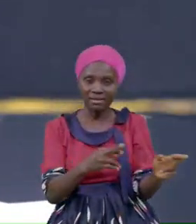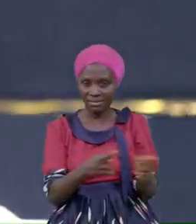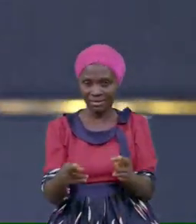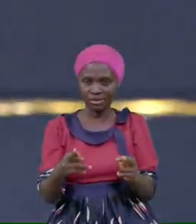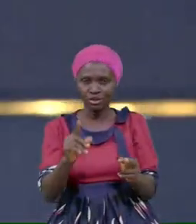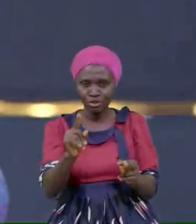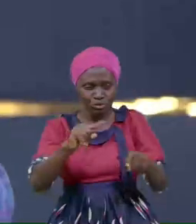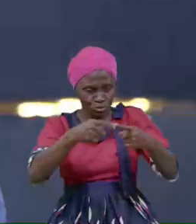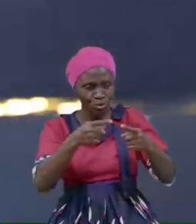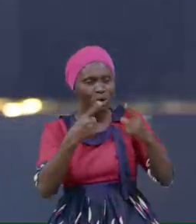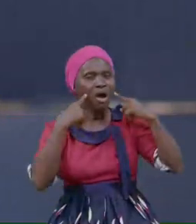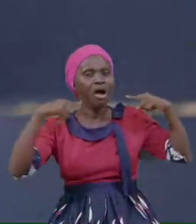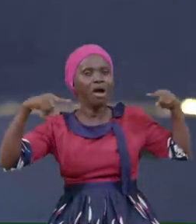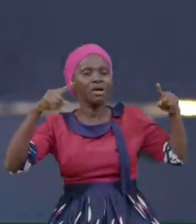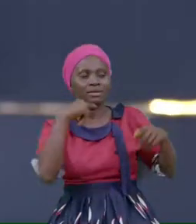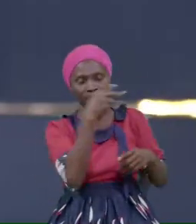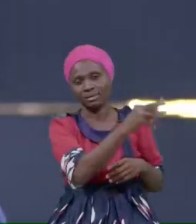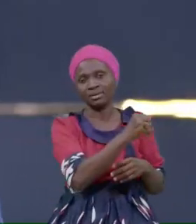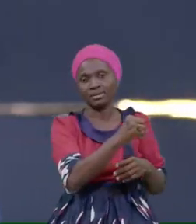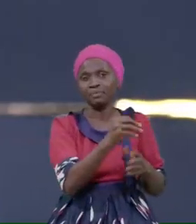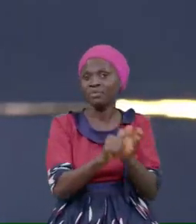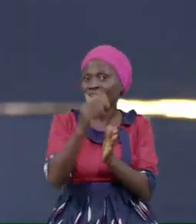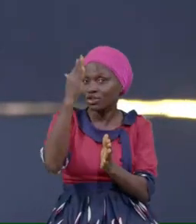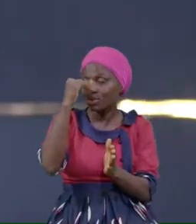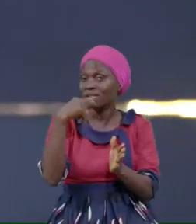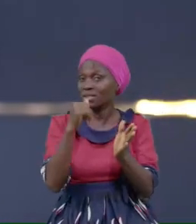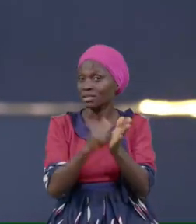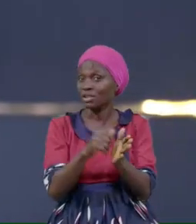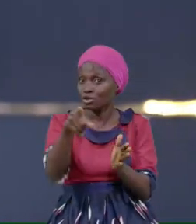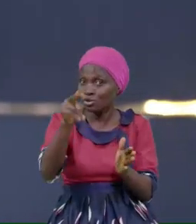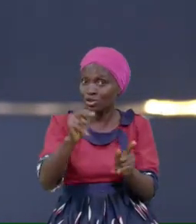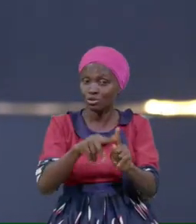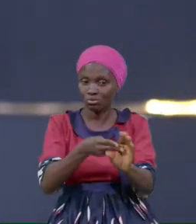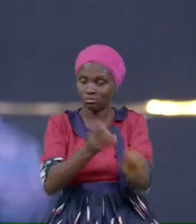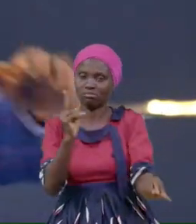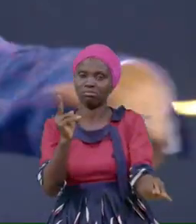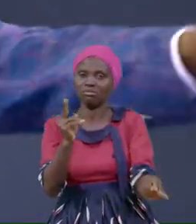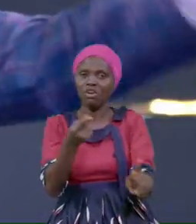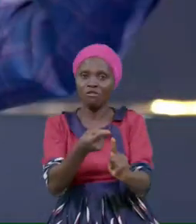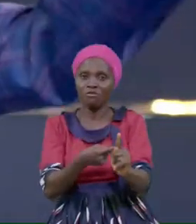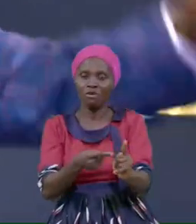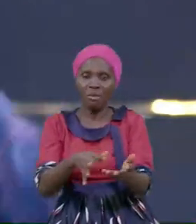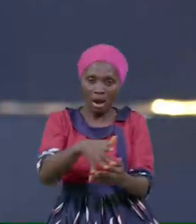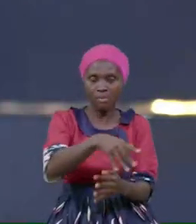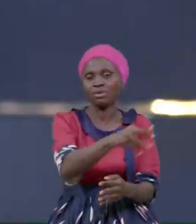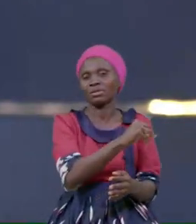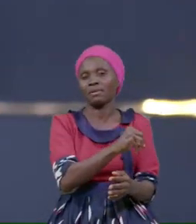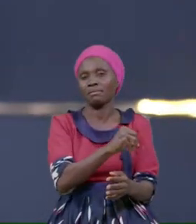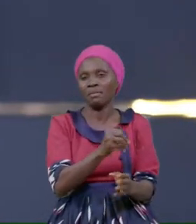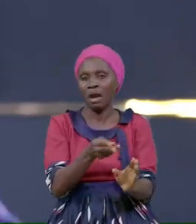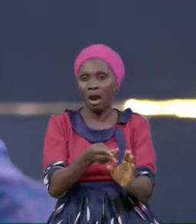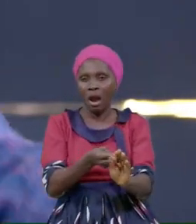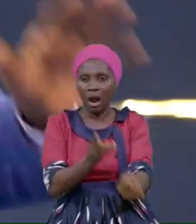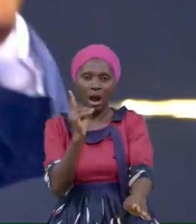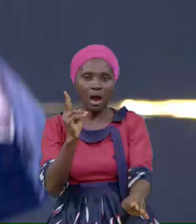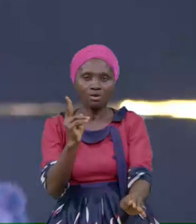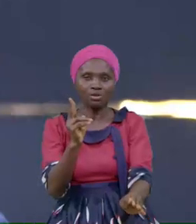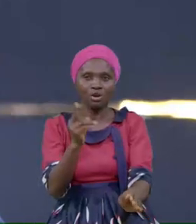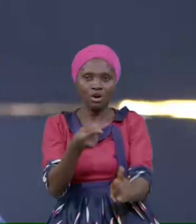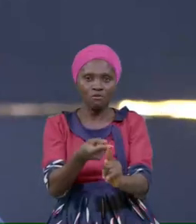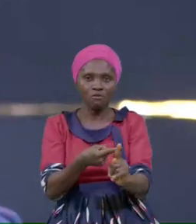why it says, wherefore, come out from among them, from among the sinners, among